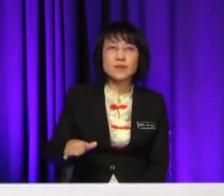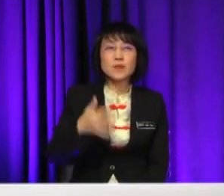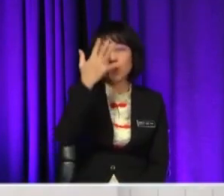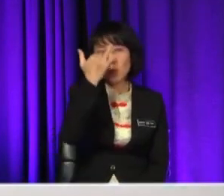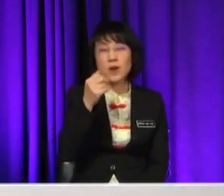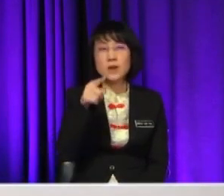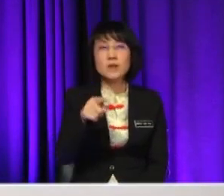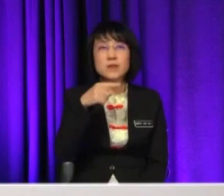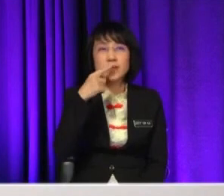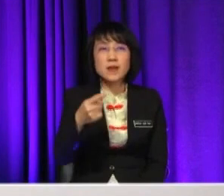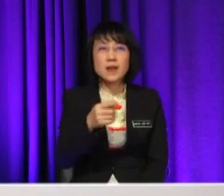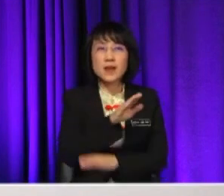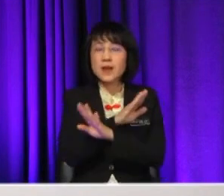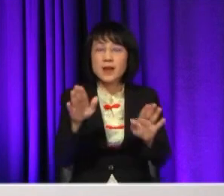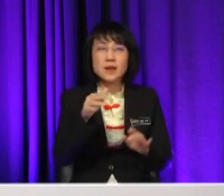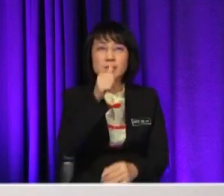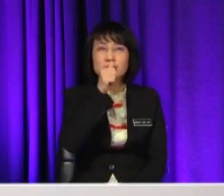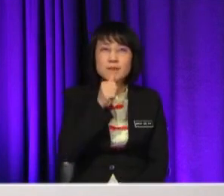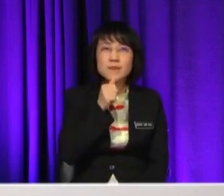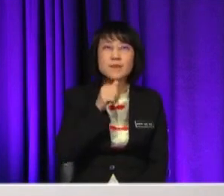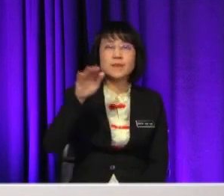child? because